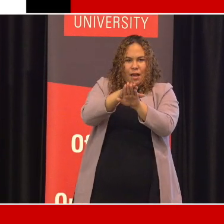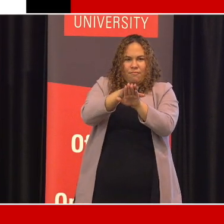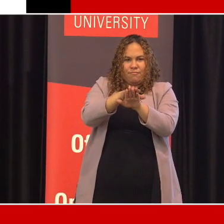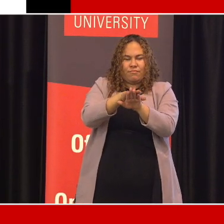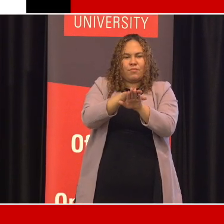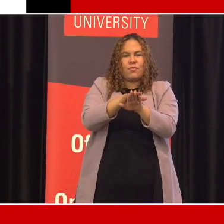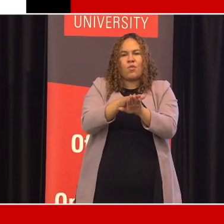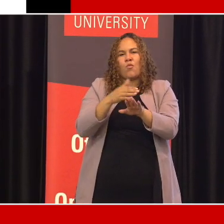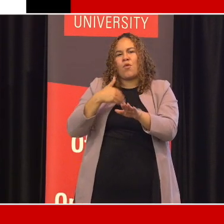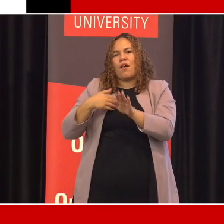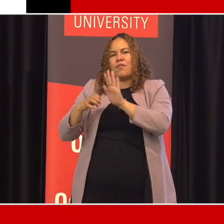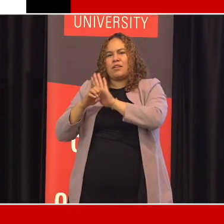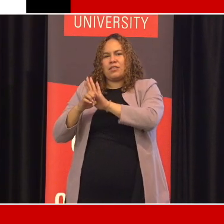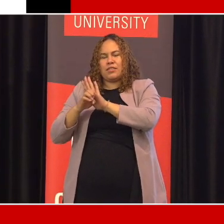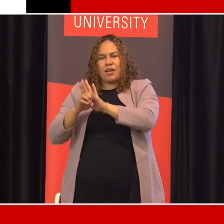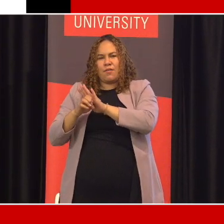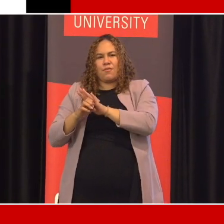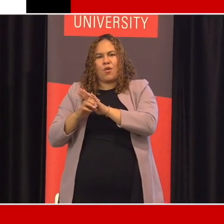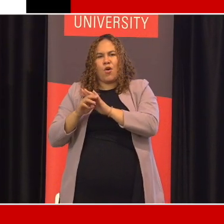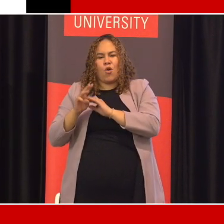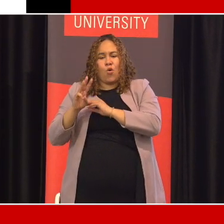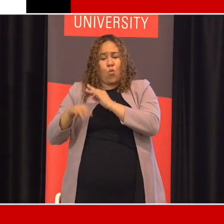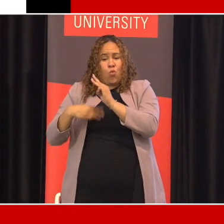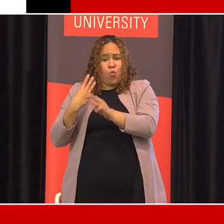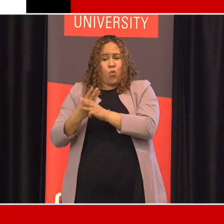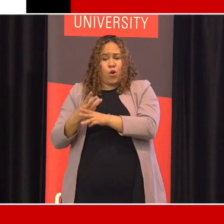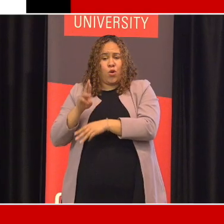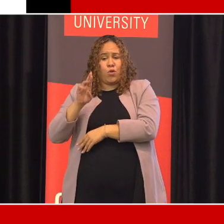WellRec. They're doing better now.